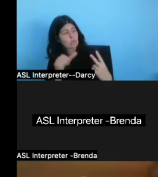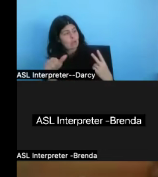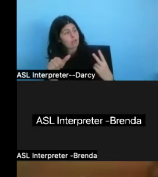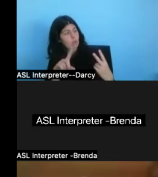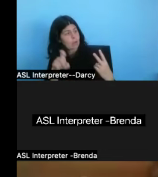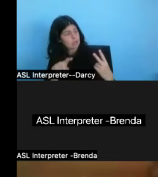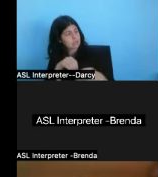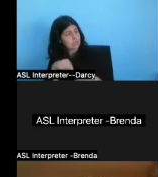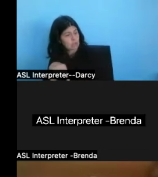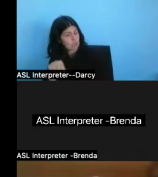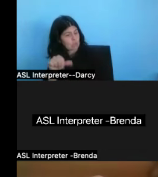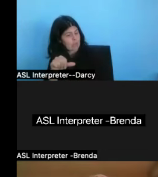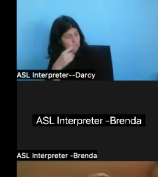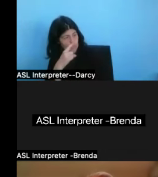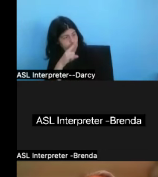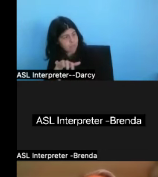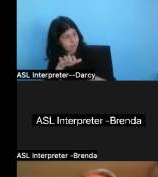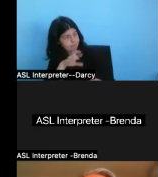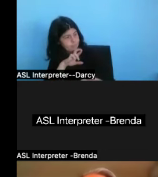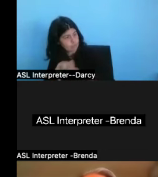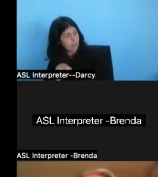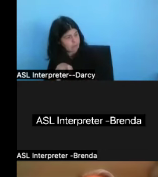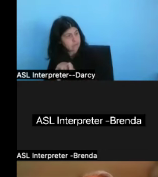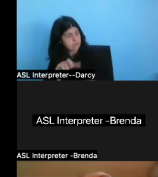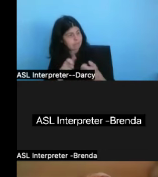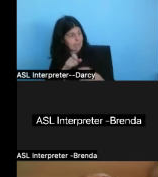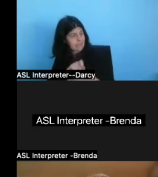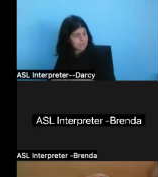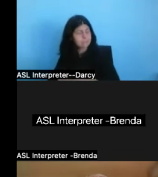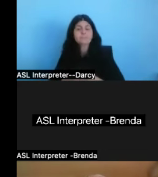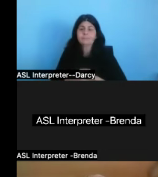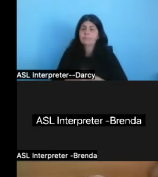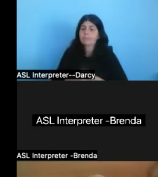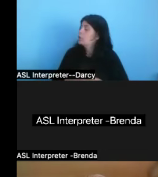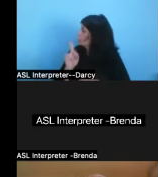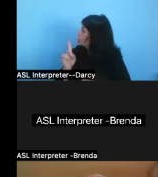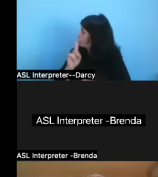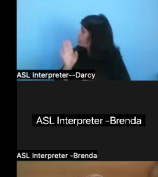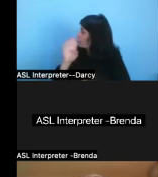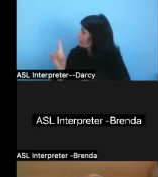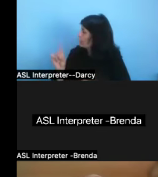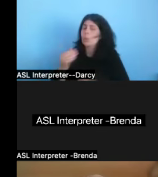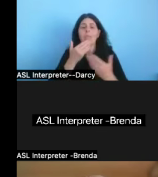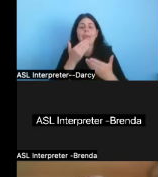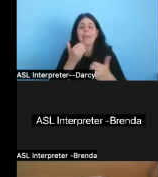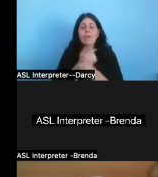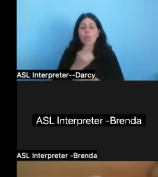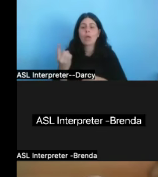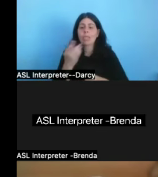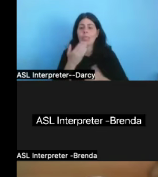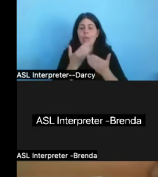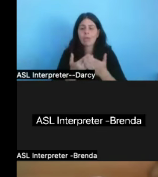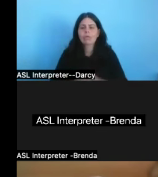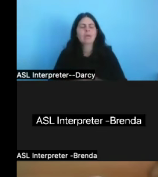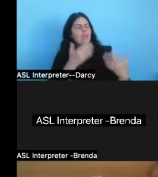those by text as we move on to our next presenter? I will do that, and thank you, everybody. Great. Thank you so